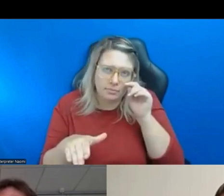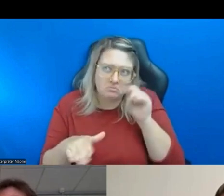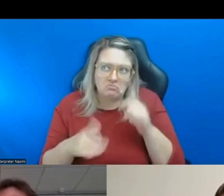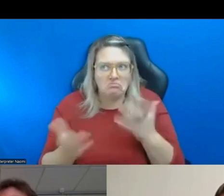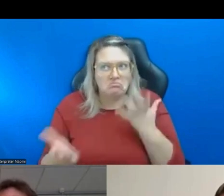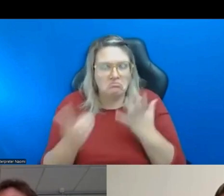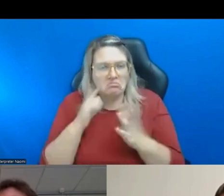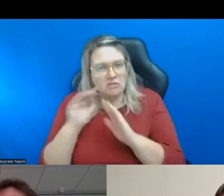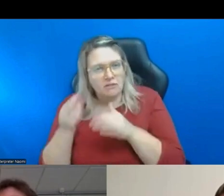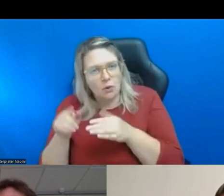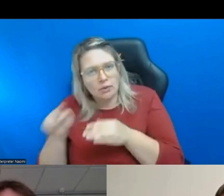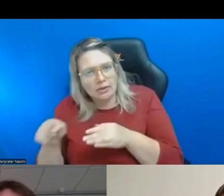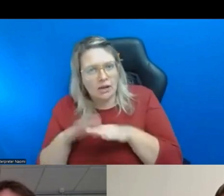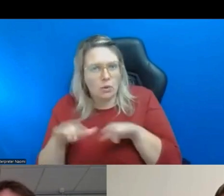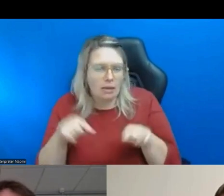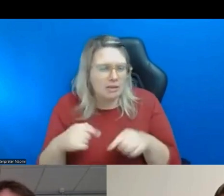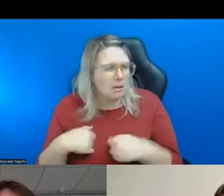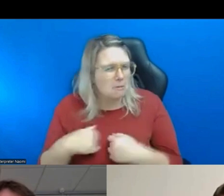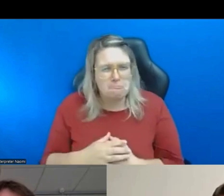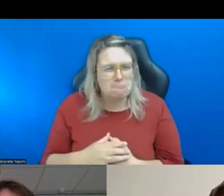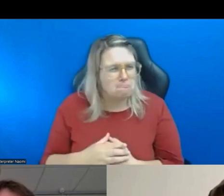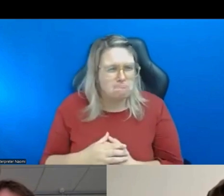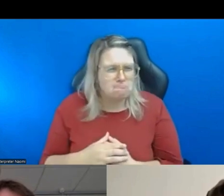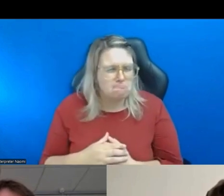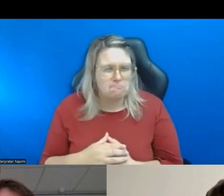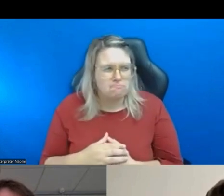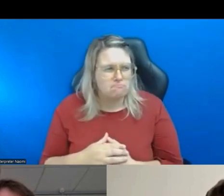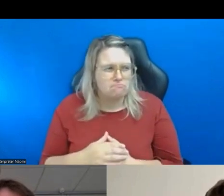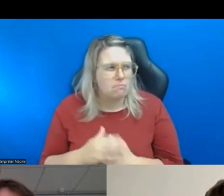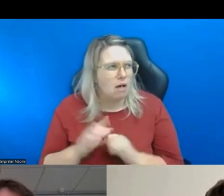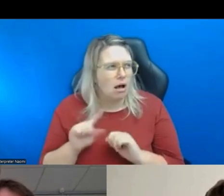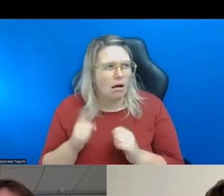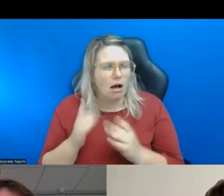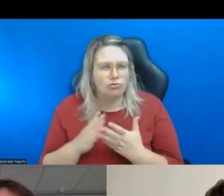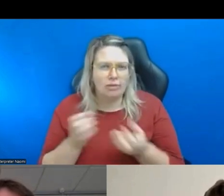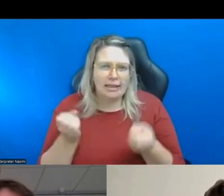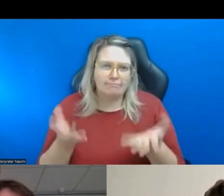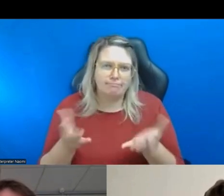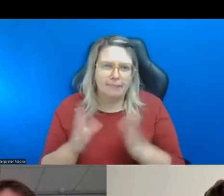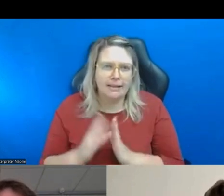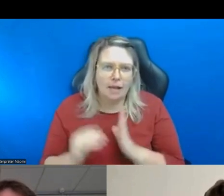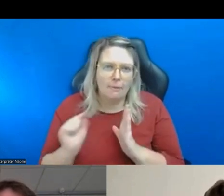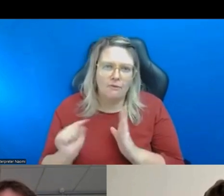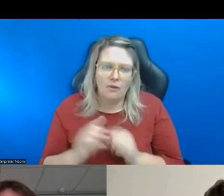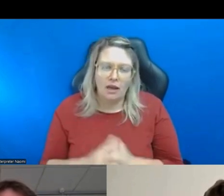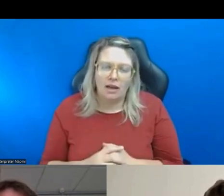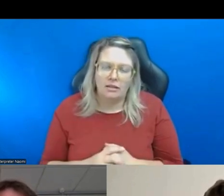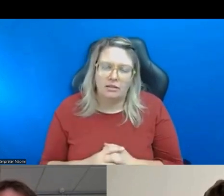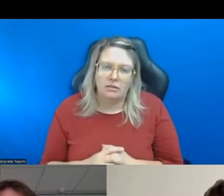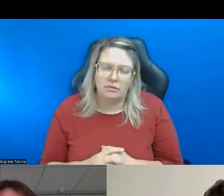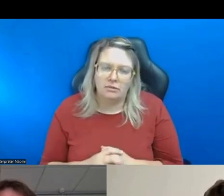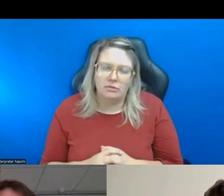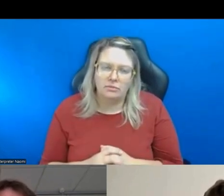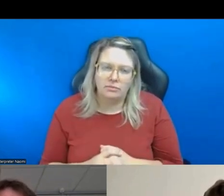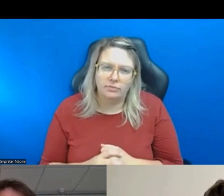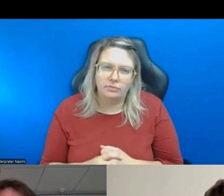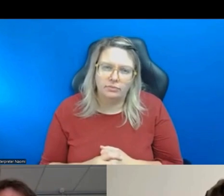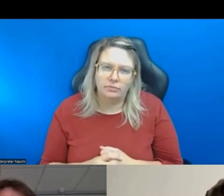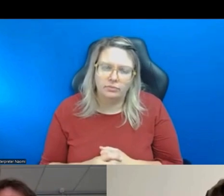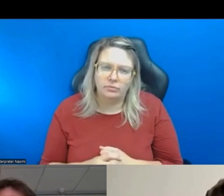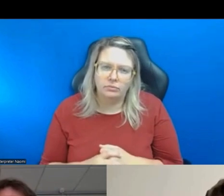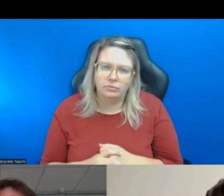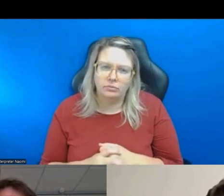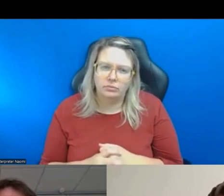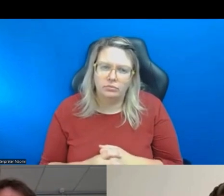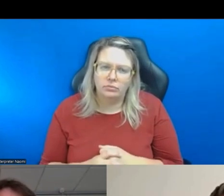others. So I'm not sure I can point to anything there. But I